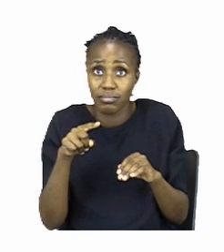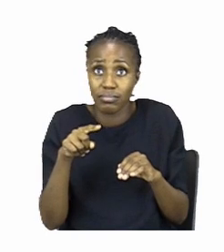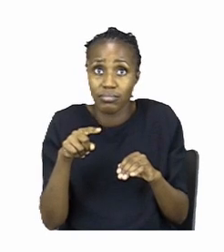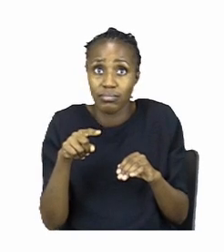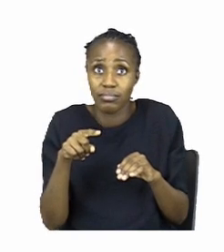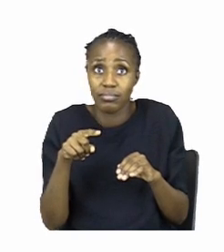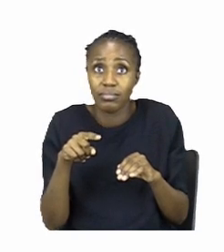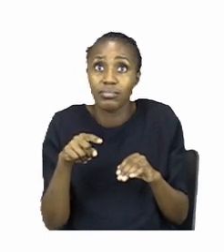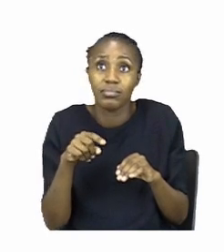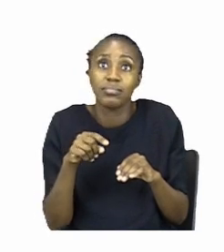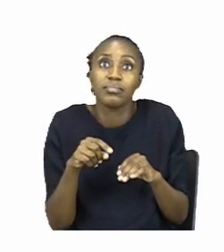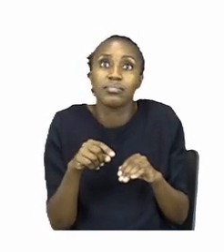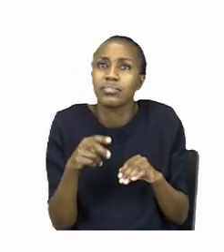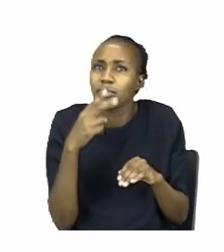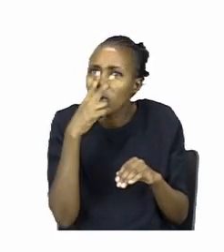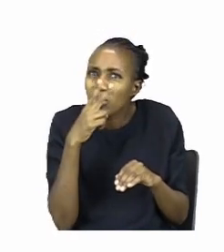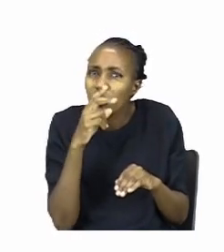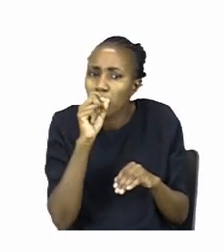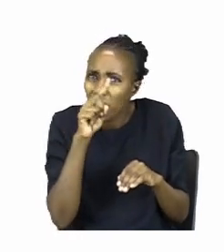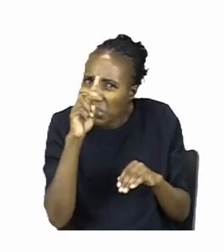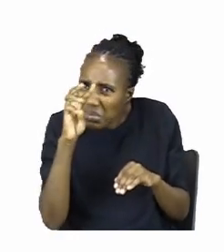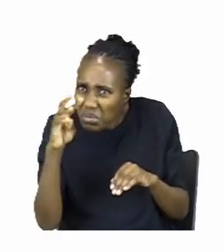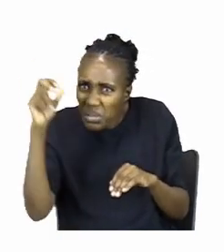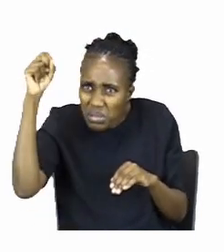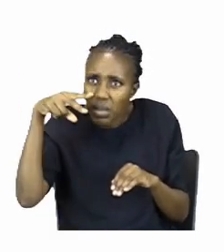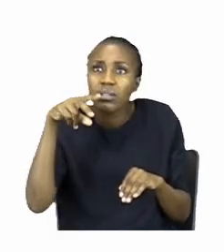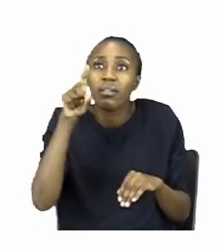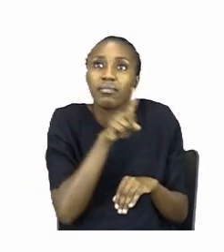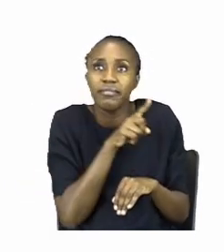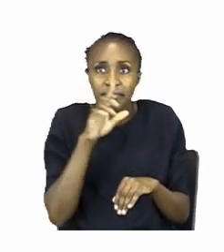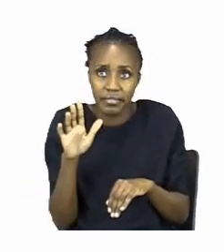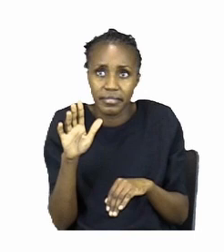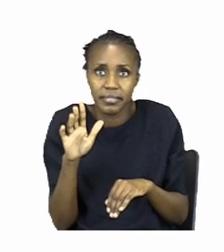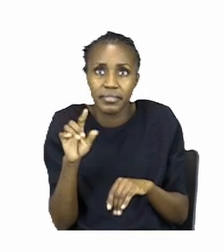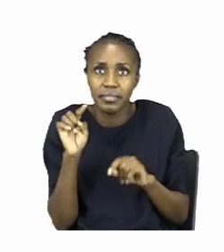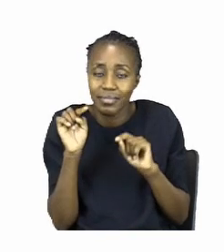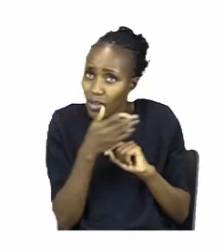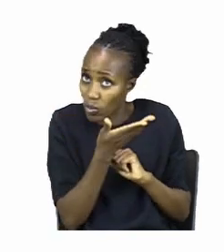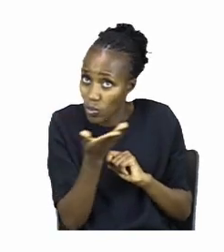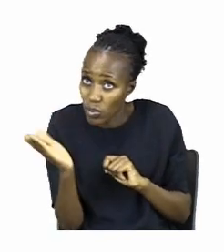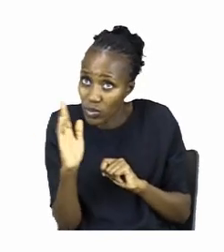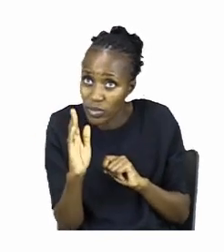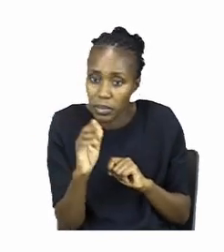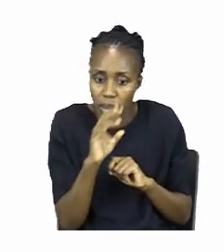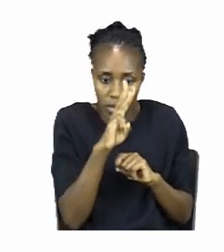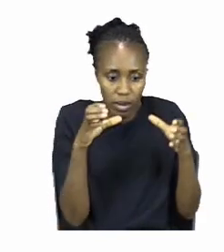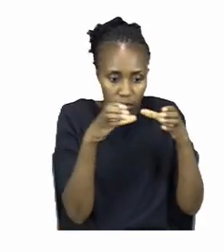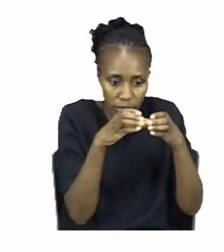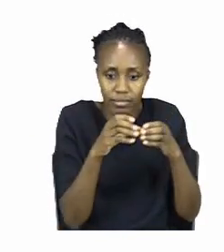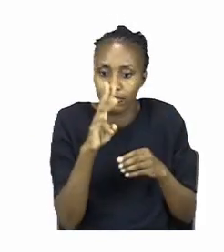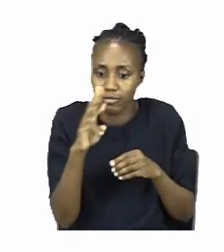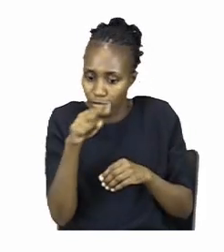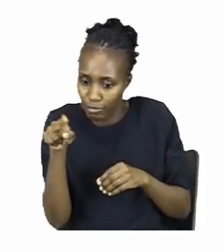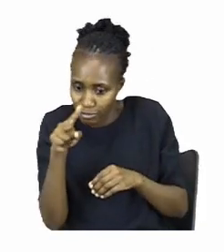you have 15 stars. Now you have to now take all these stars and you have to make